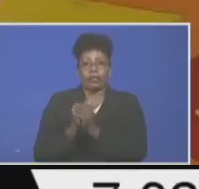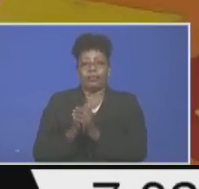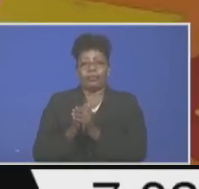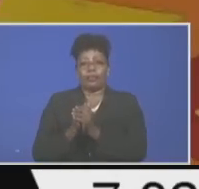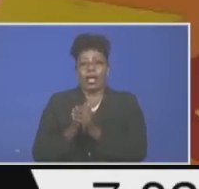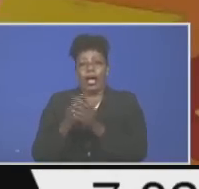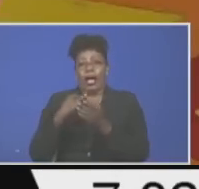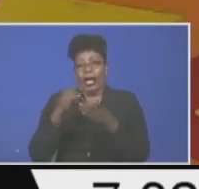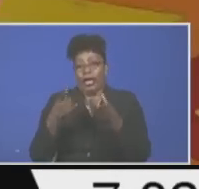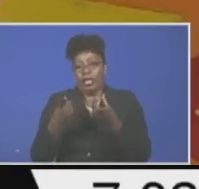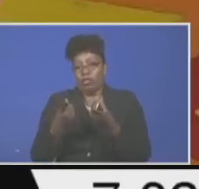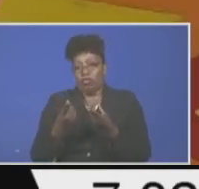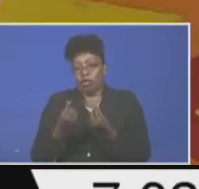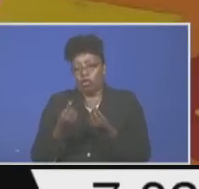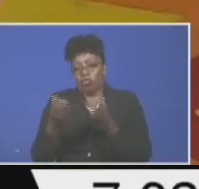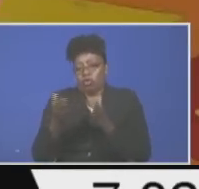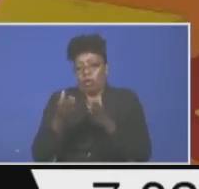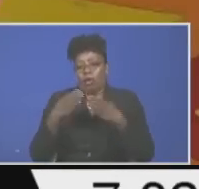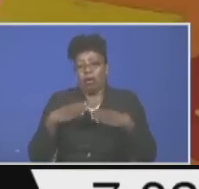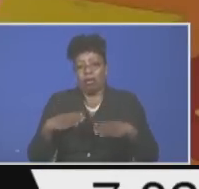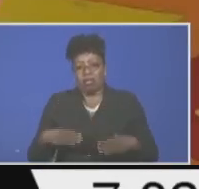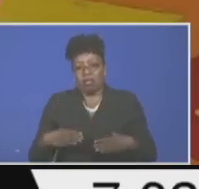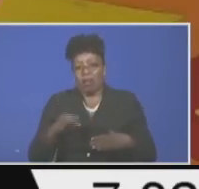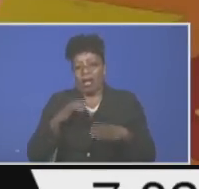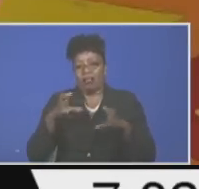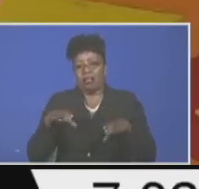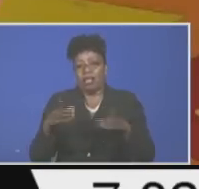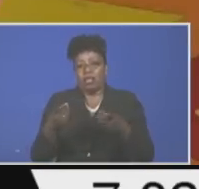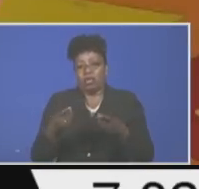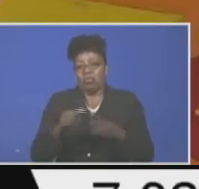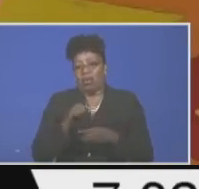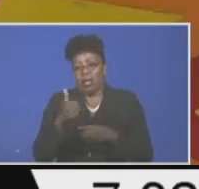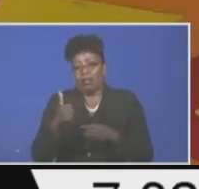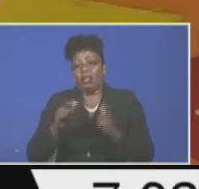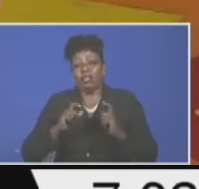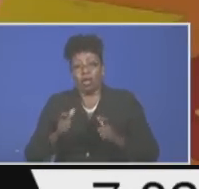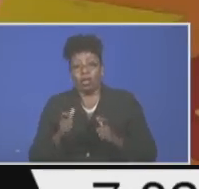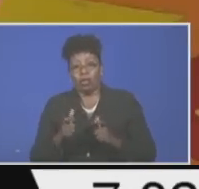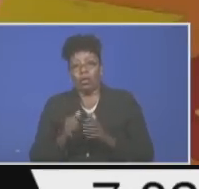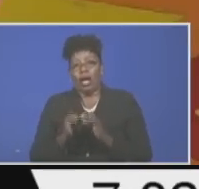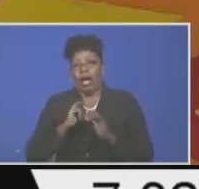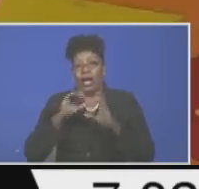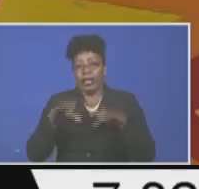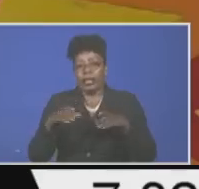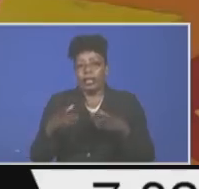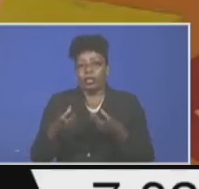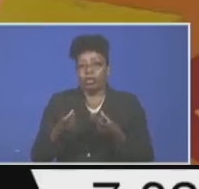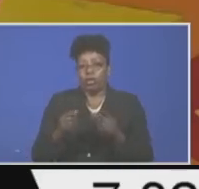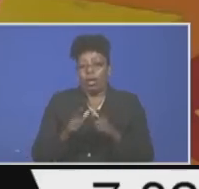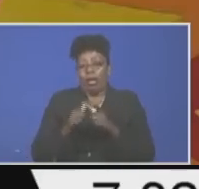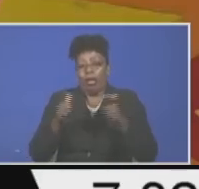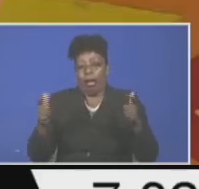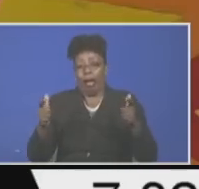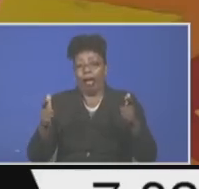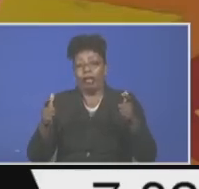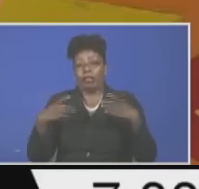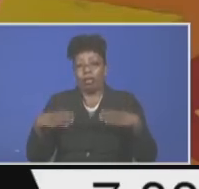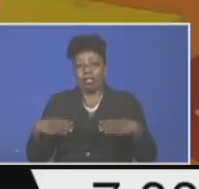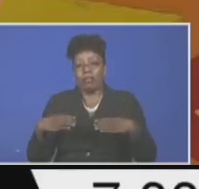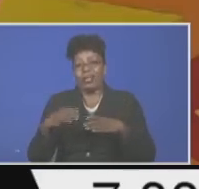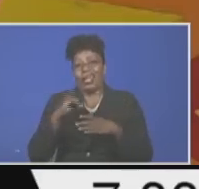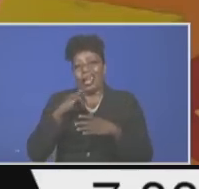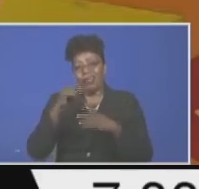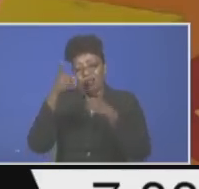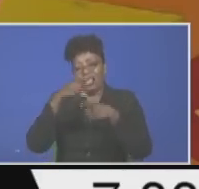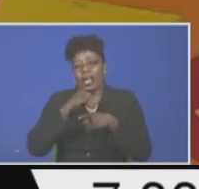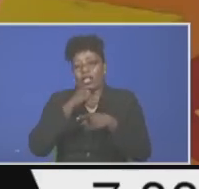small costumes. I can do just about everything in Junkanoo. And also I can do large costumes, but I choose not